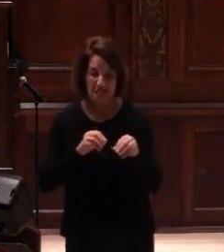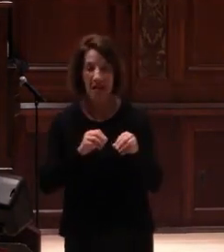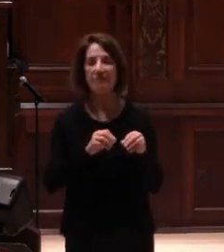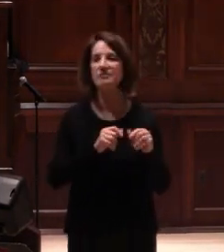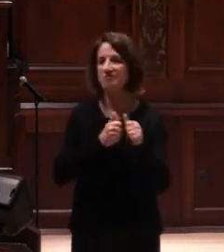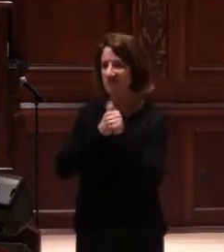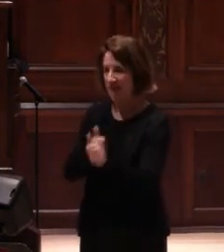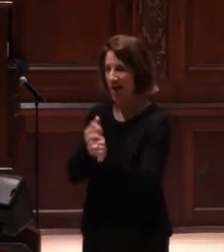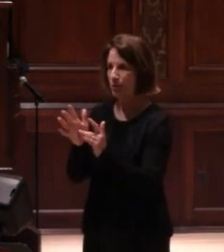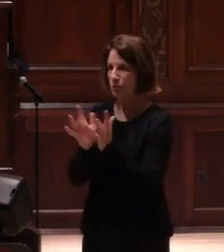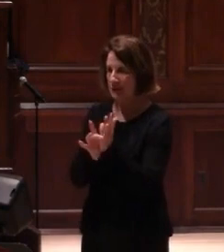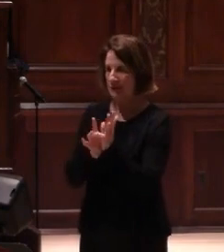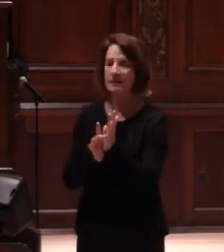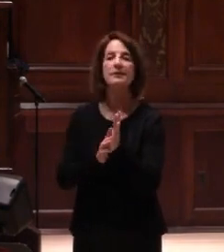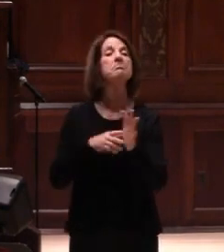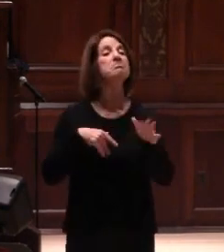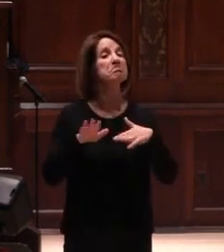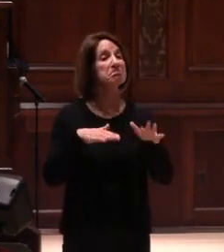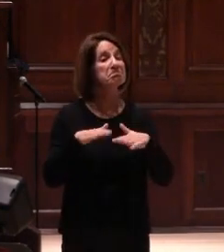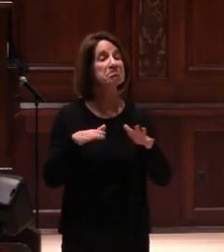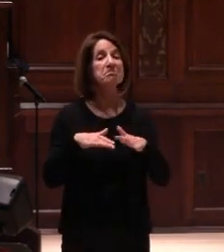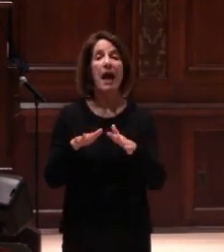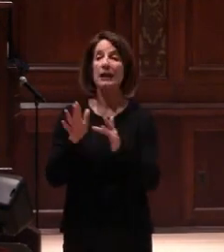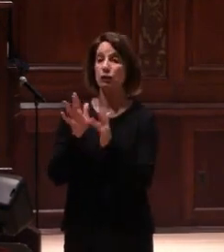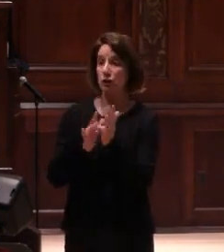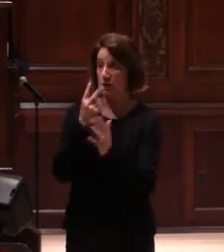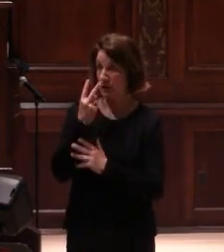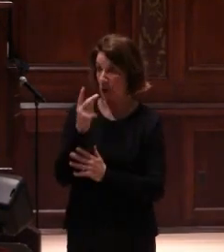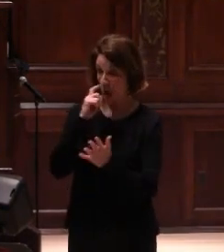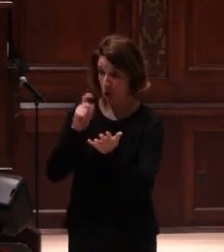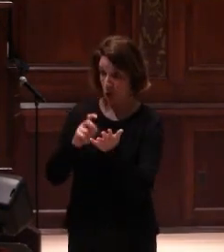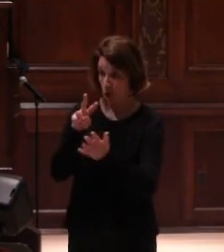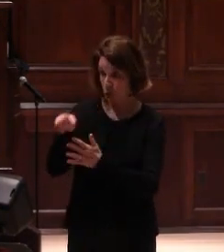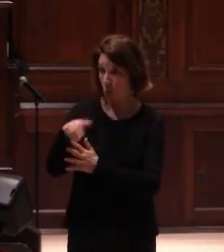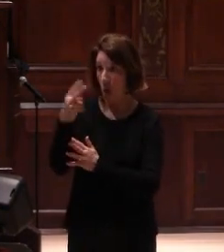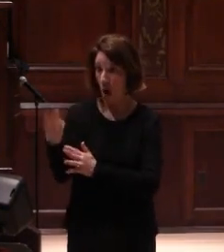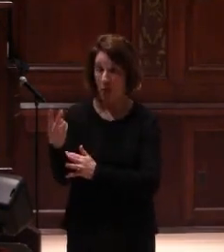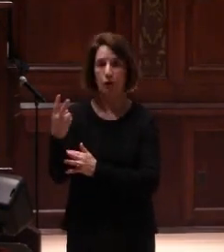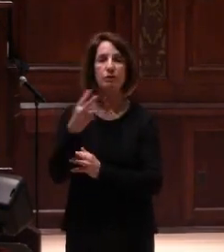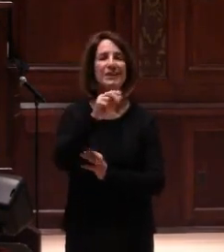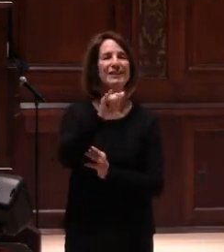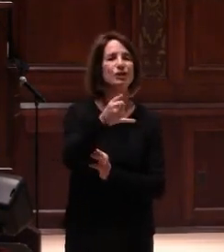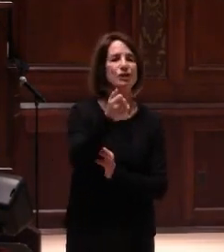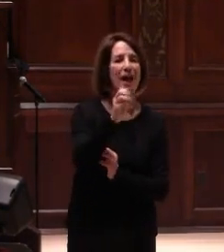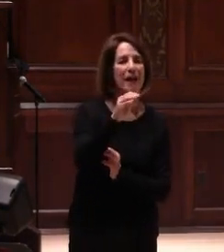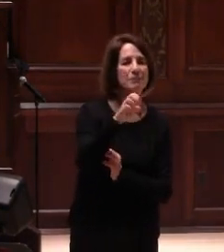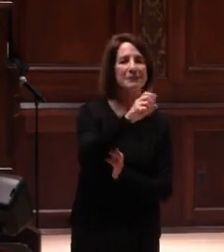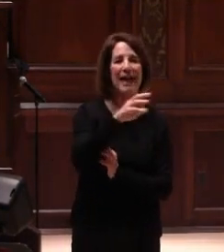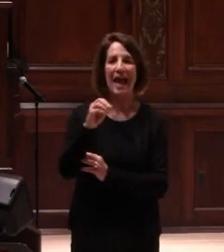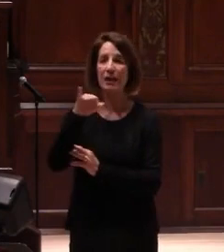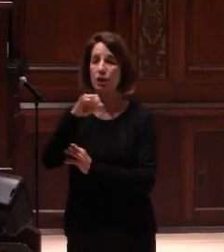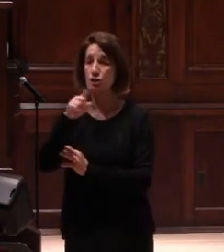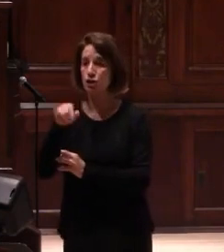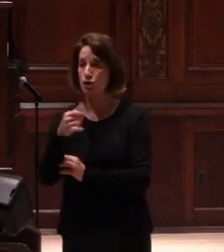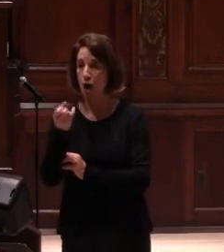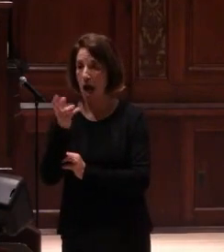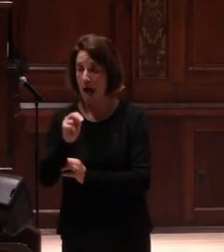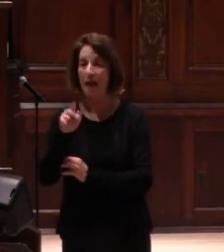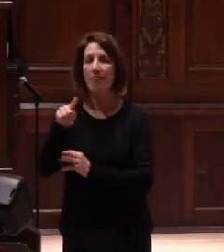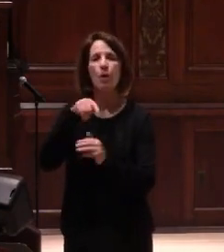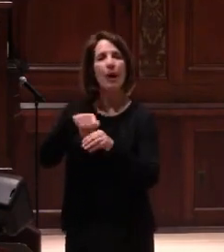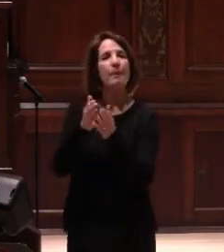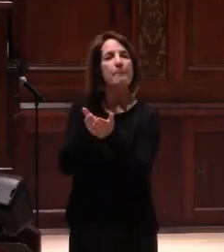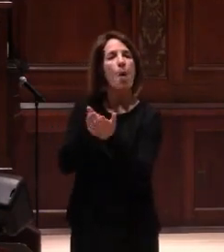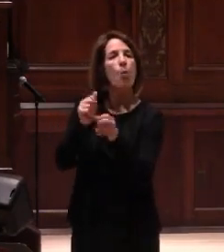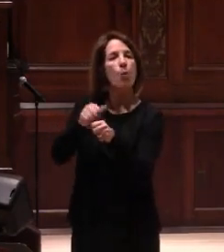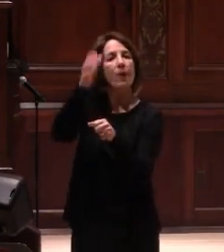He walked along from there and saw two other brothers, James, the son of Zebedee, and his brother John. They were in a boat with their